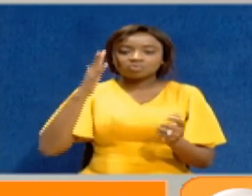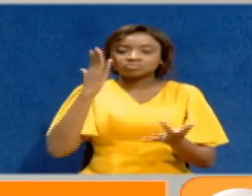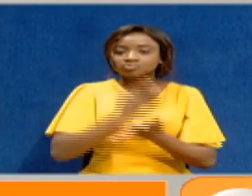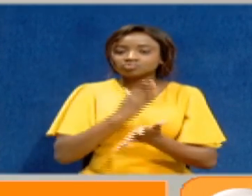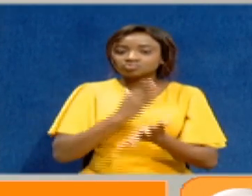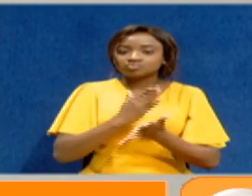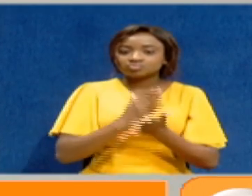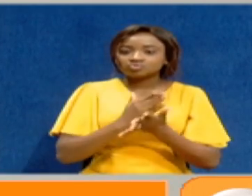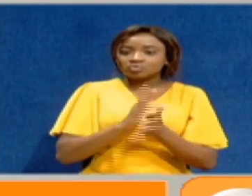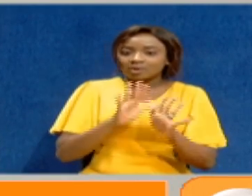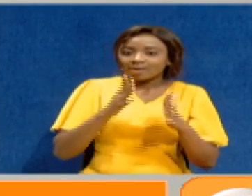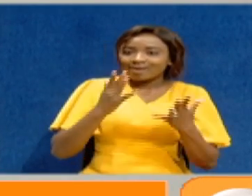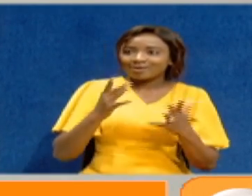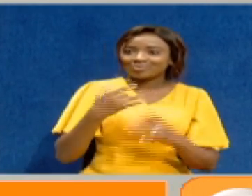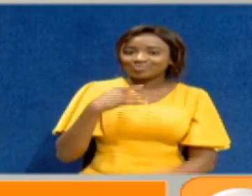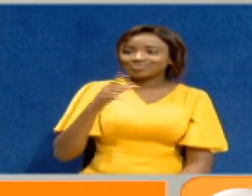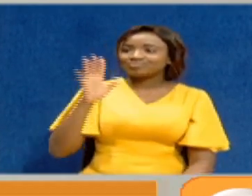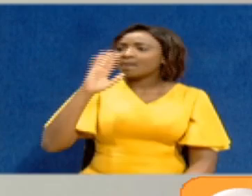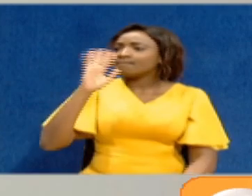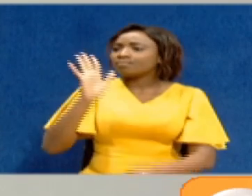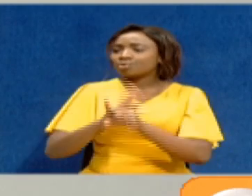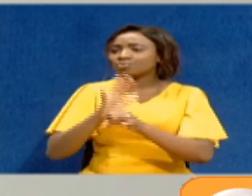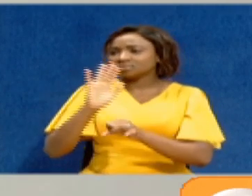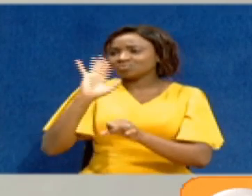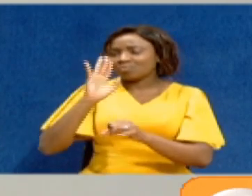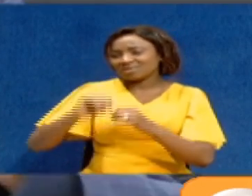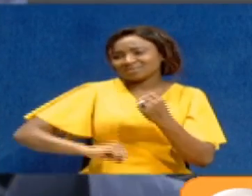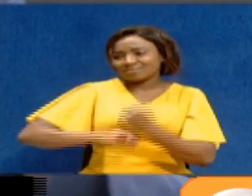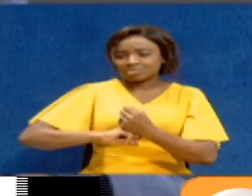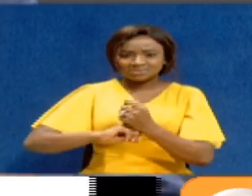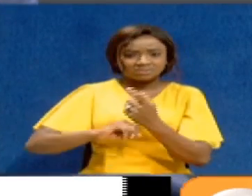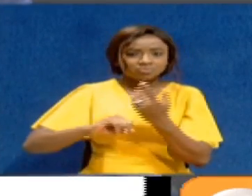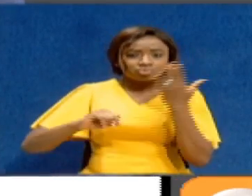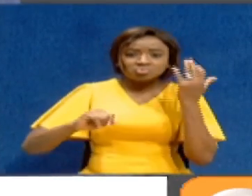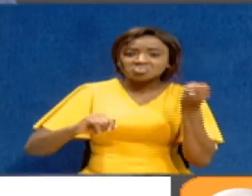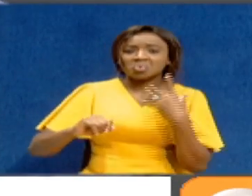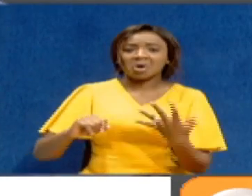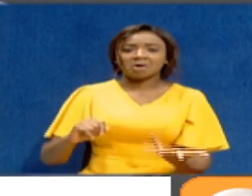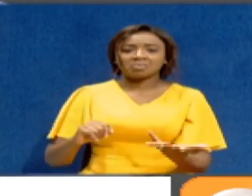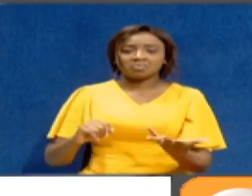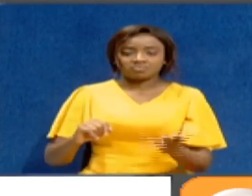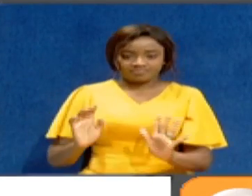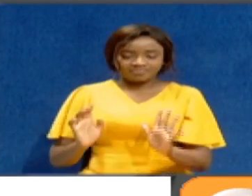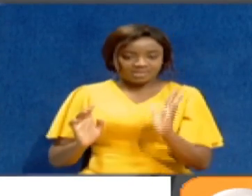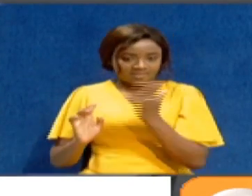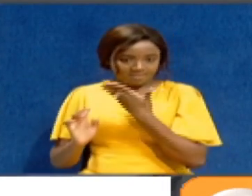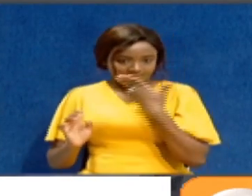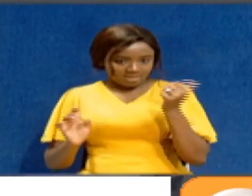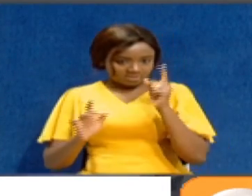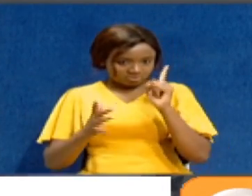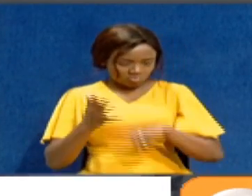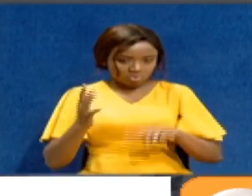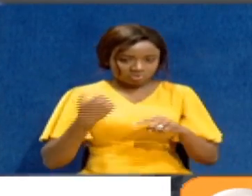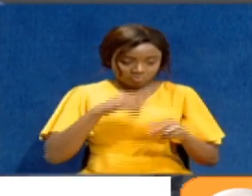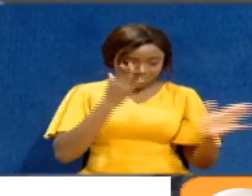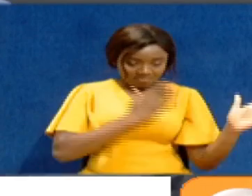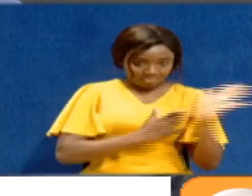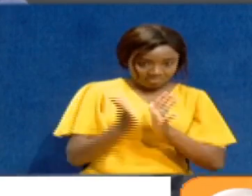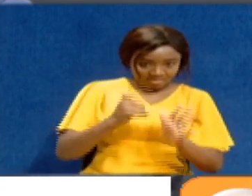by goodwill alone. The whole idea is now how we can also have this type of